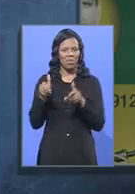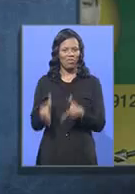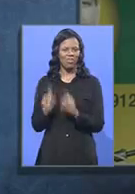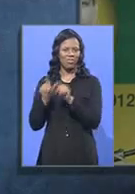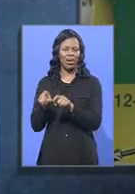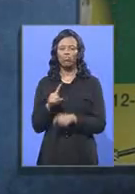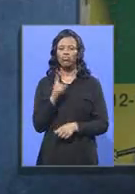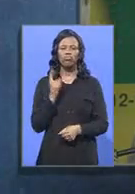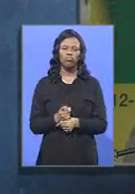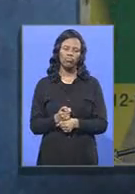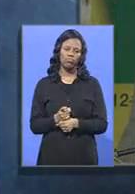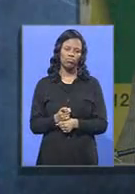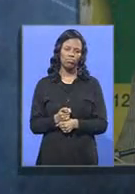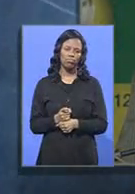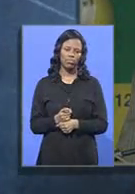funeral.